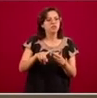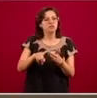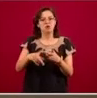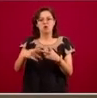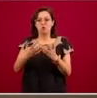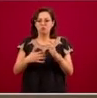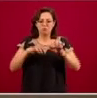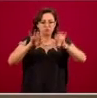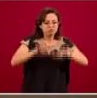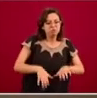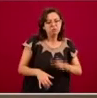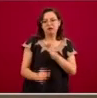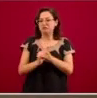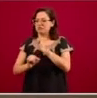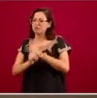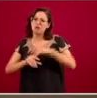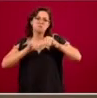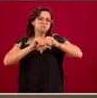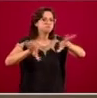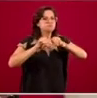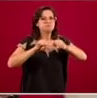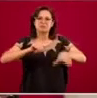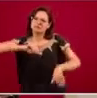opinions appearing in certain